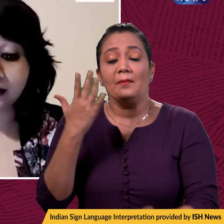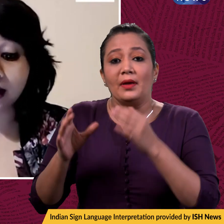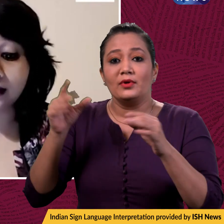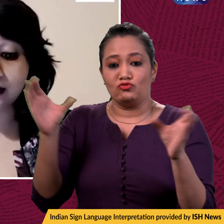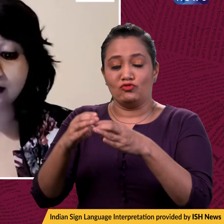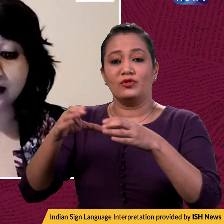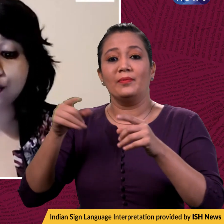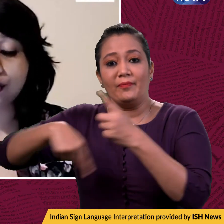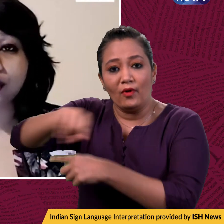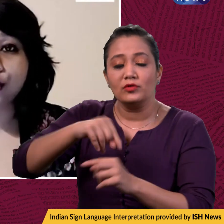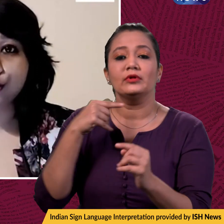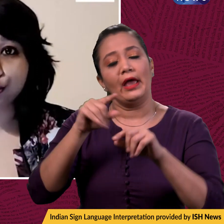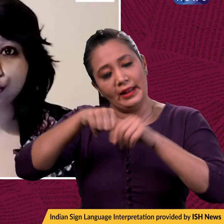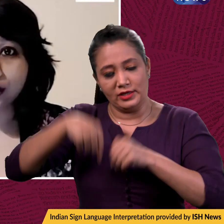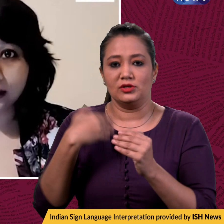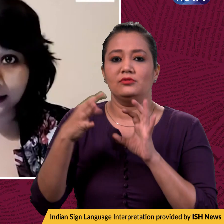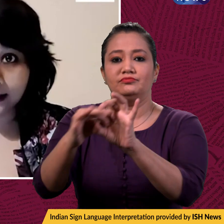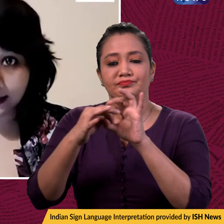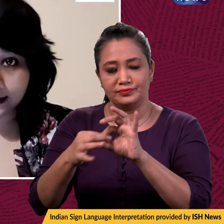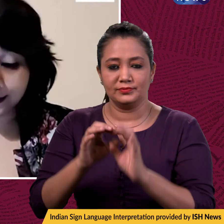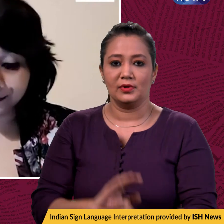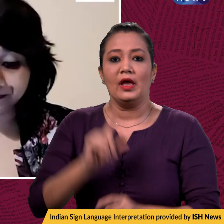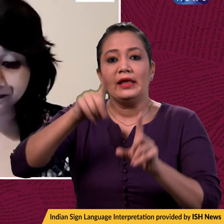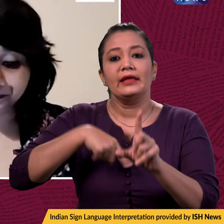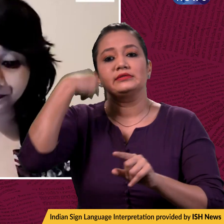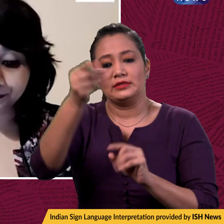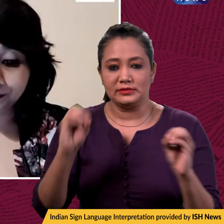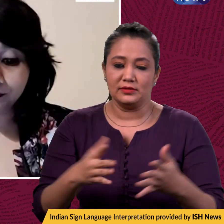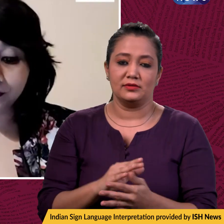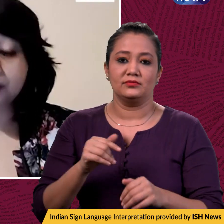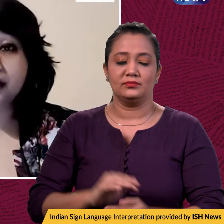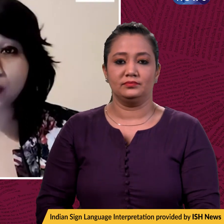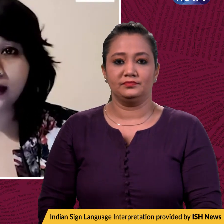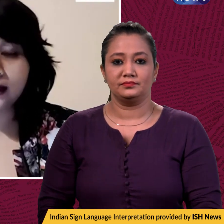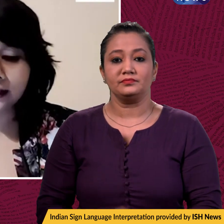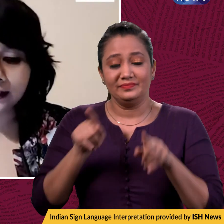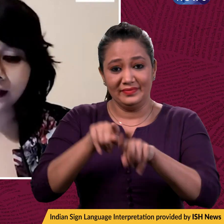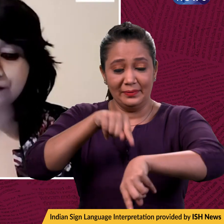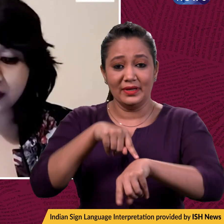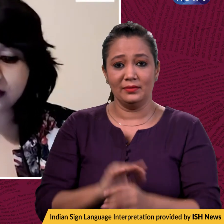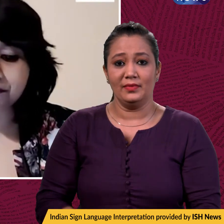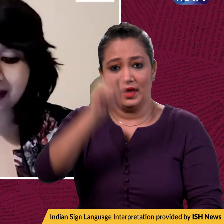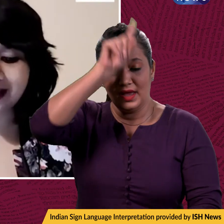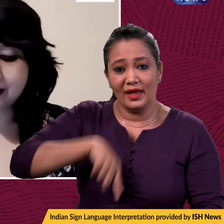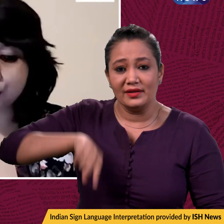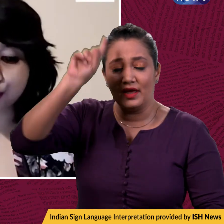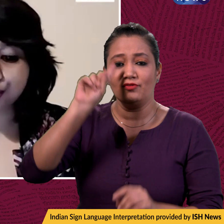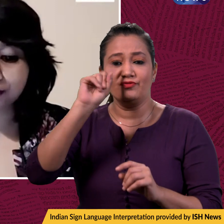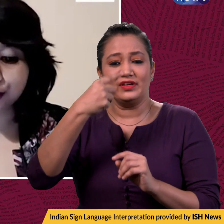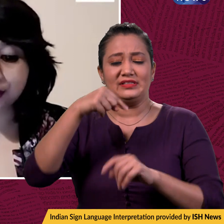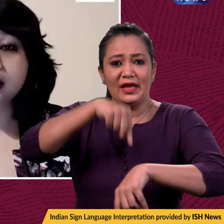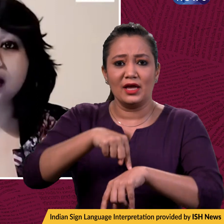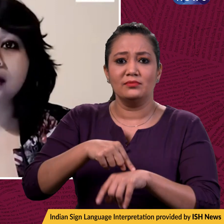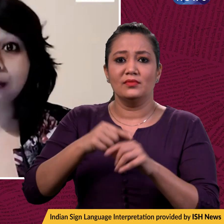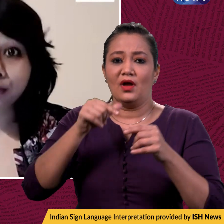be fighting the high stakes election due early next year. Meanwhile, India's first manned